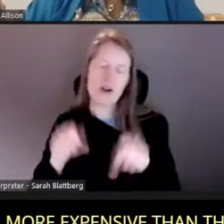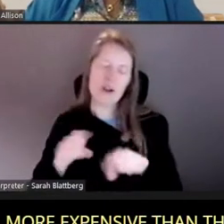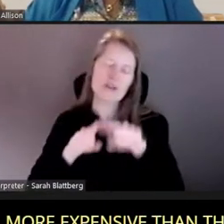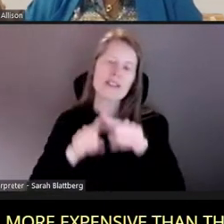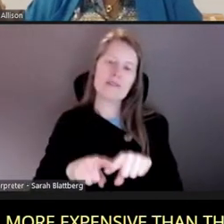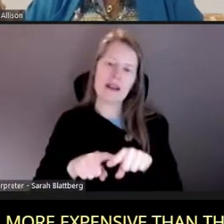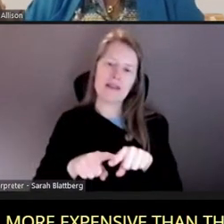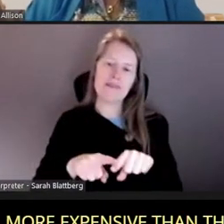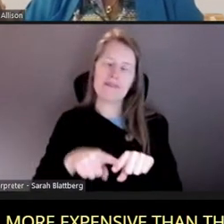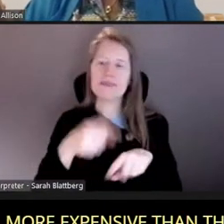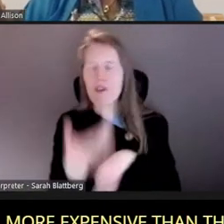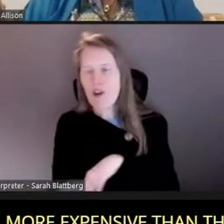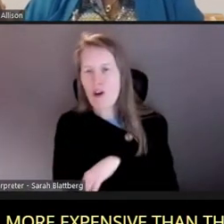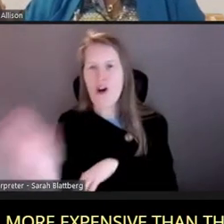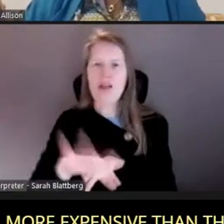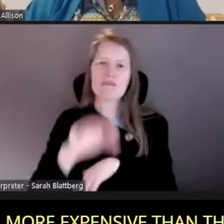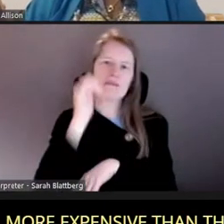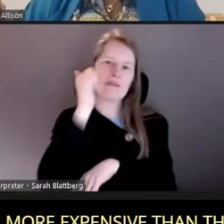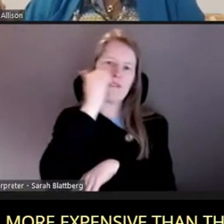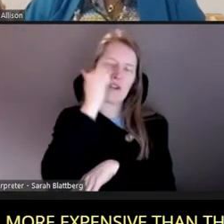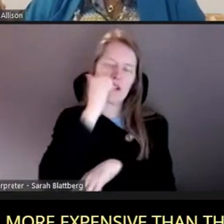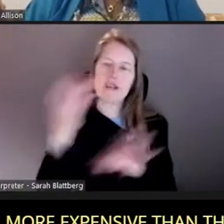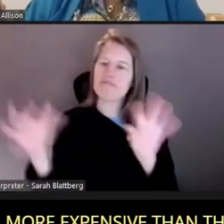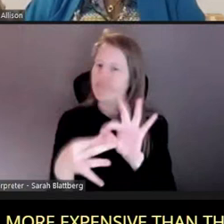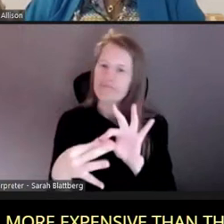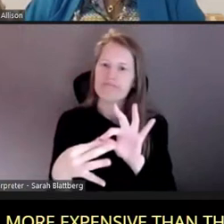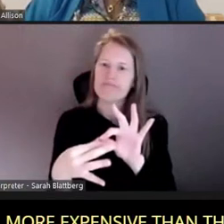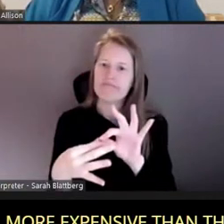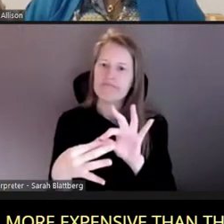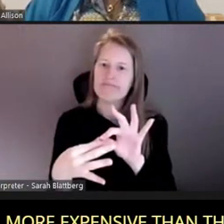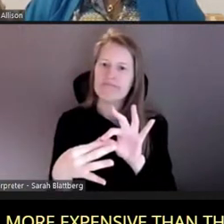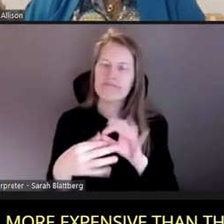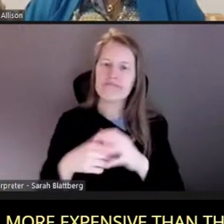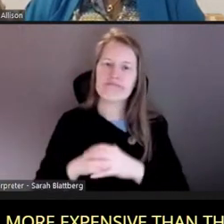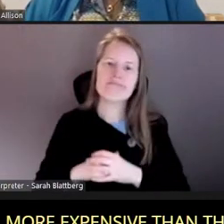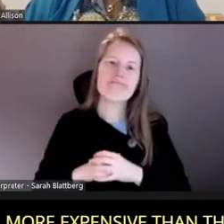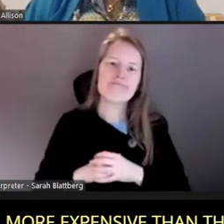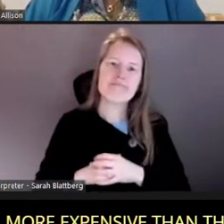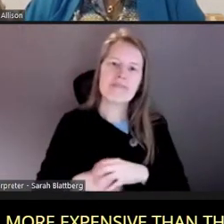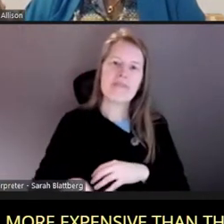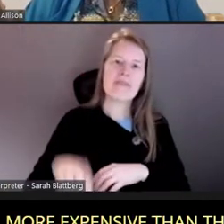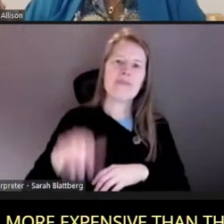day, every day, able to keep a connection open. Wow.